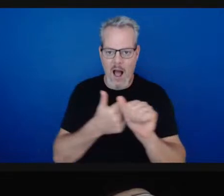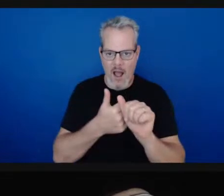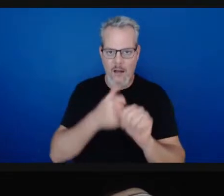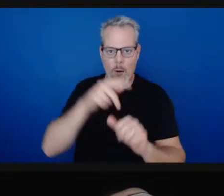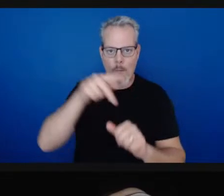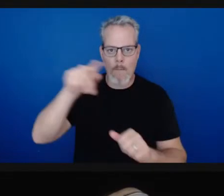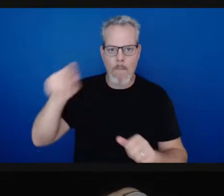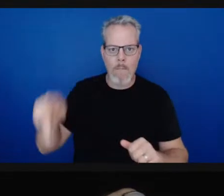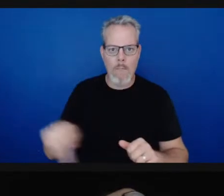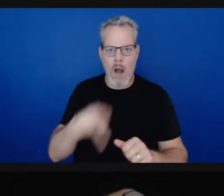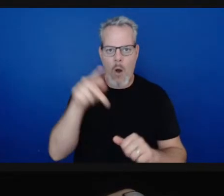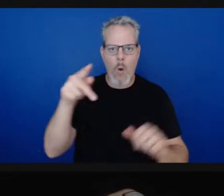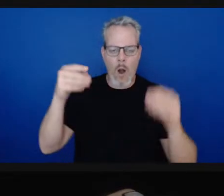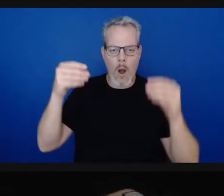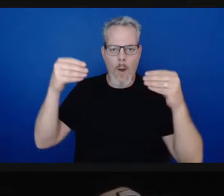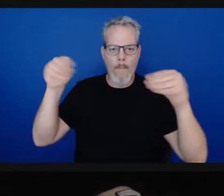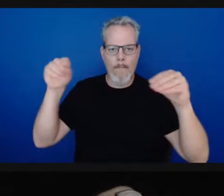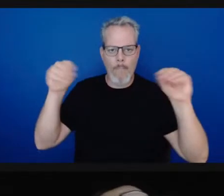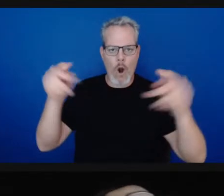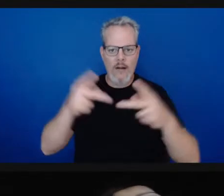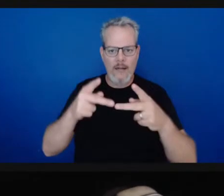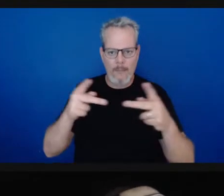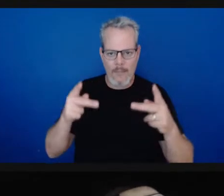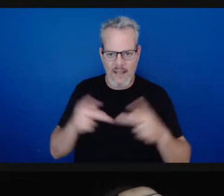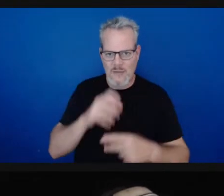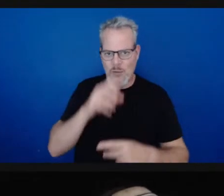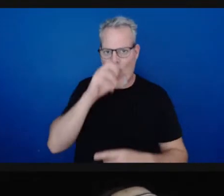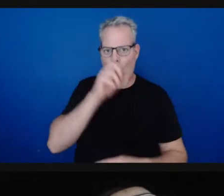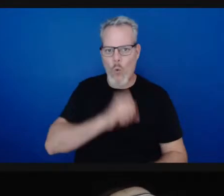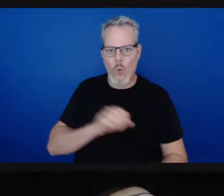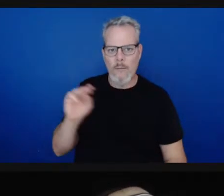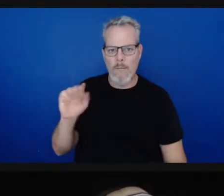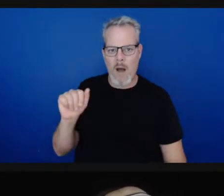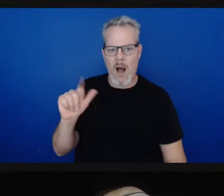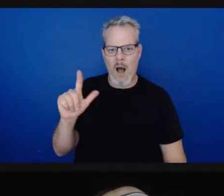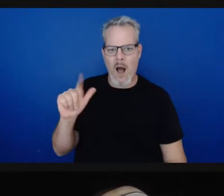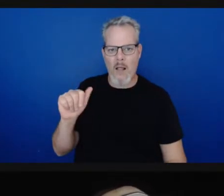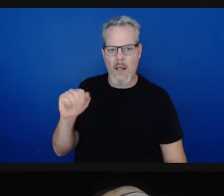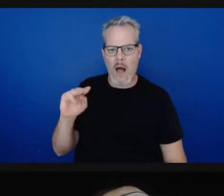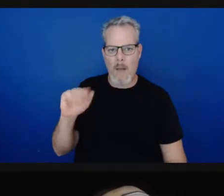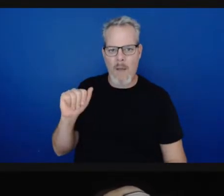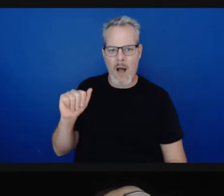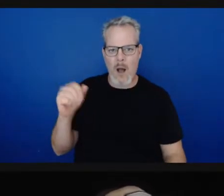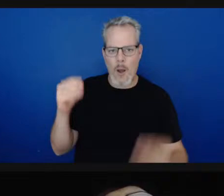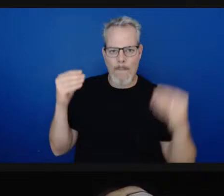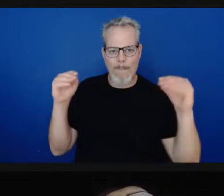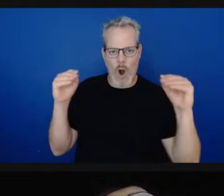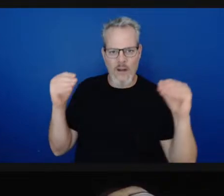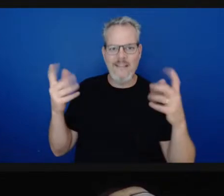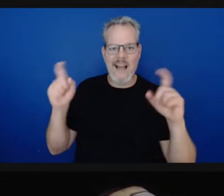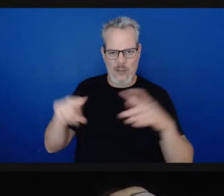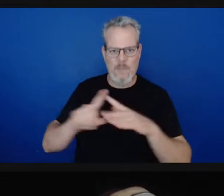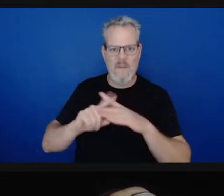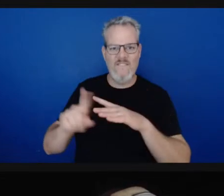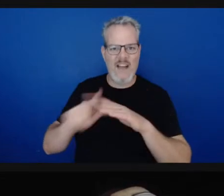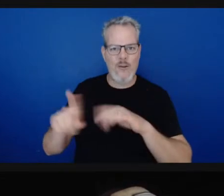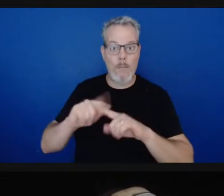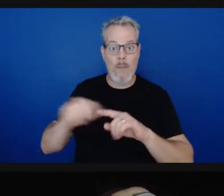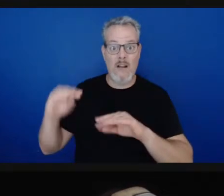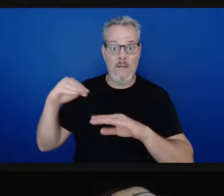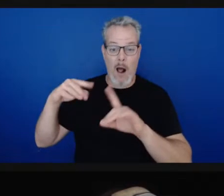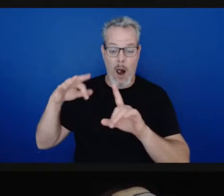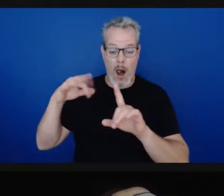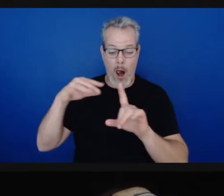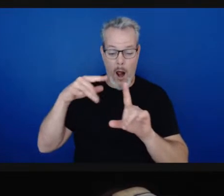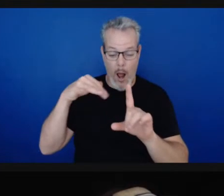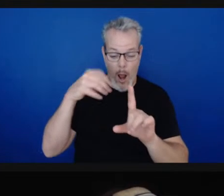Marketplace. The old Mala Market area was evacuated. but the flow did not quite get that far to the